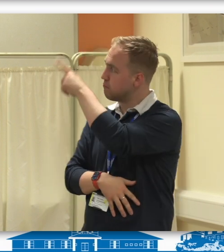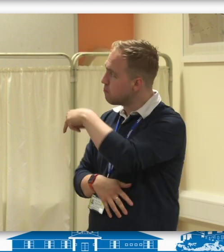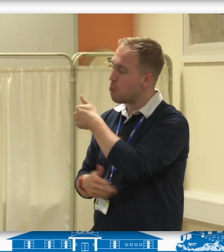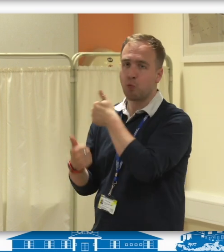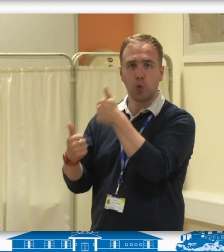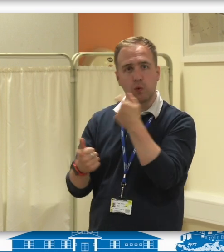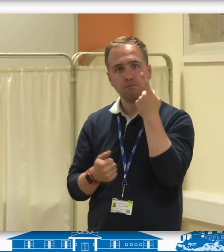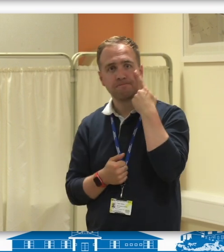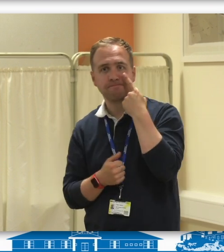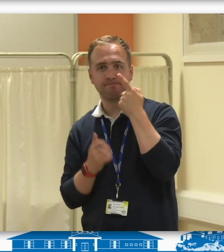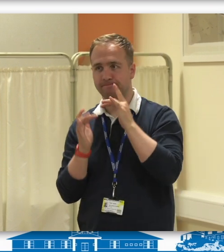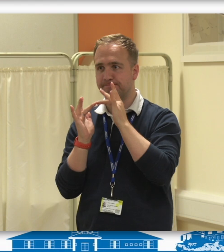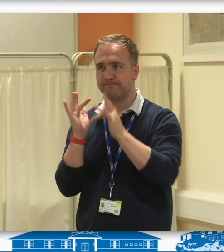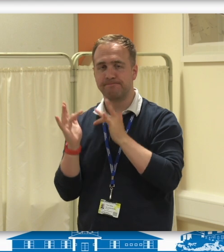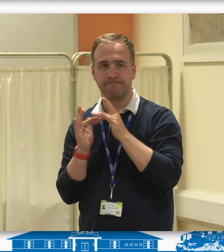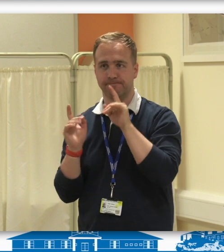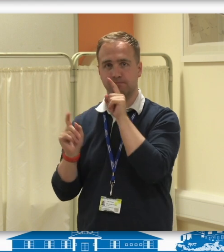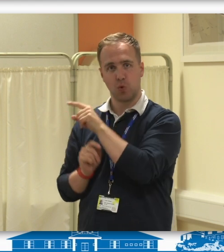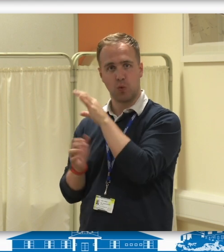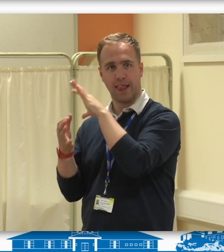to start.